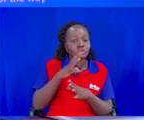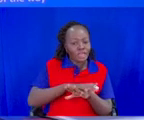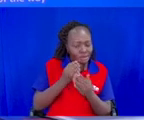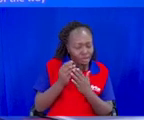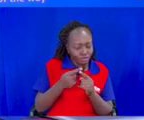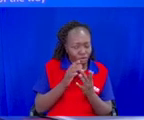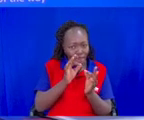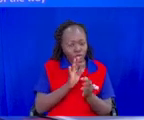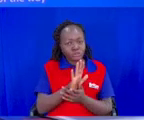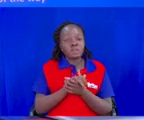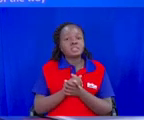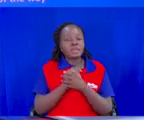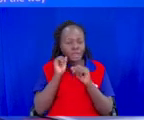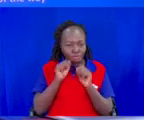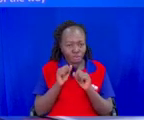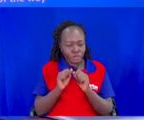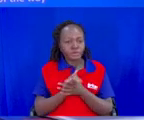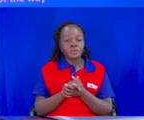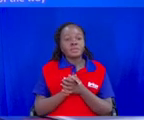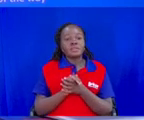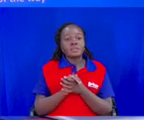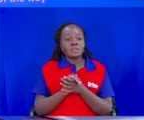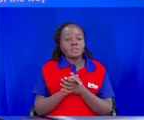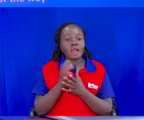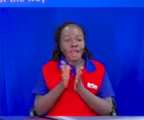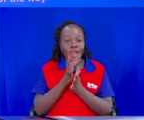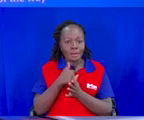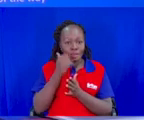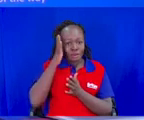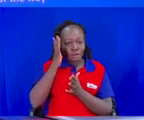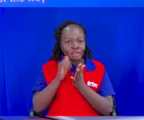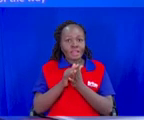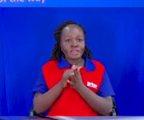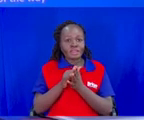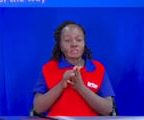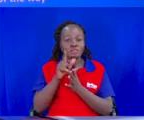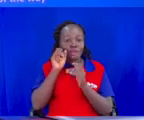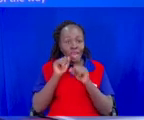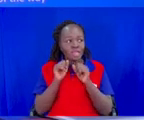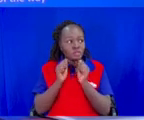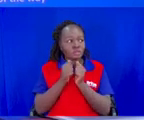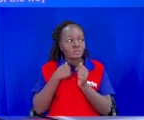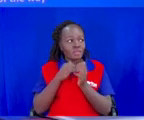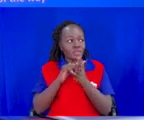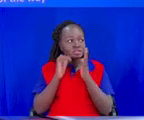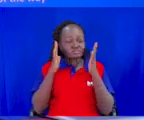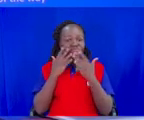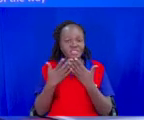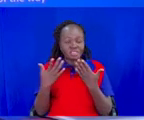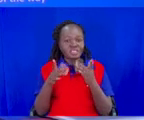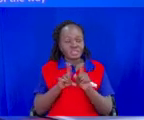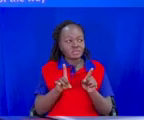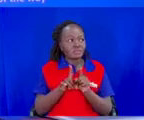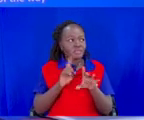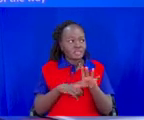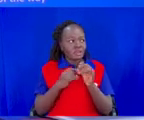able to engage in balance inquiries. And I think Unit Holders, you will agree with me that that is a major innovation, particularly at this time of